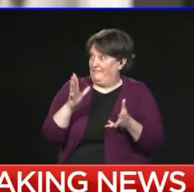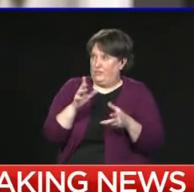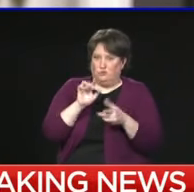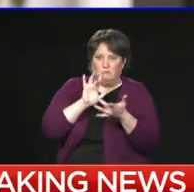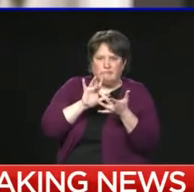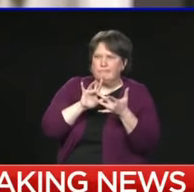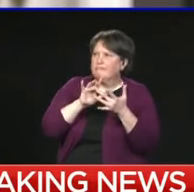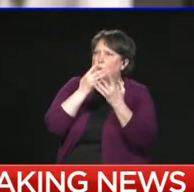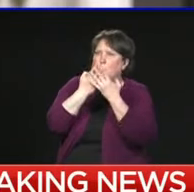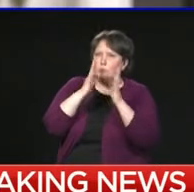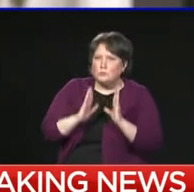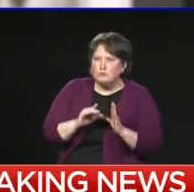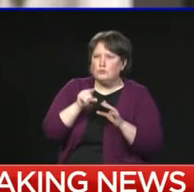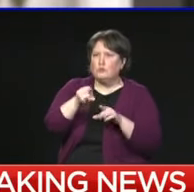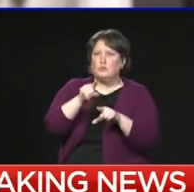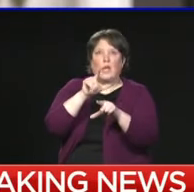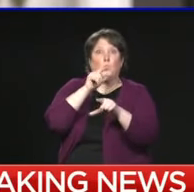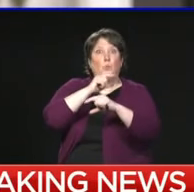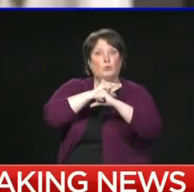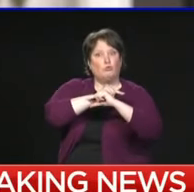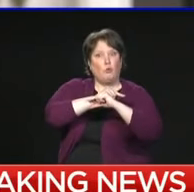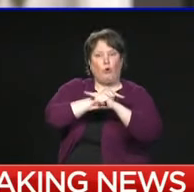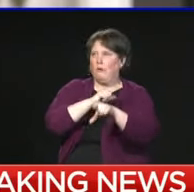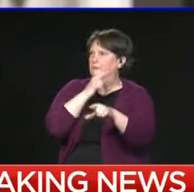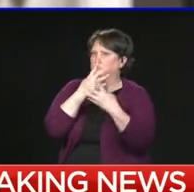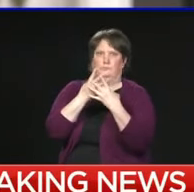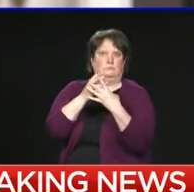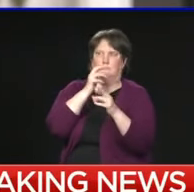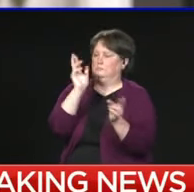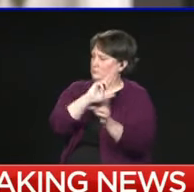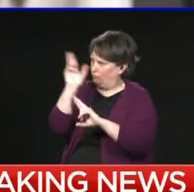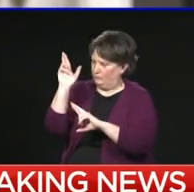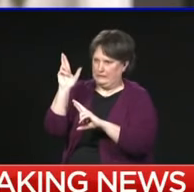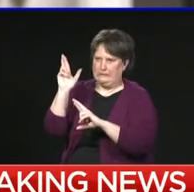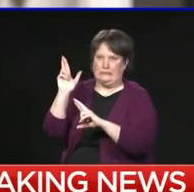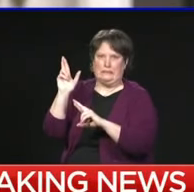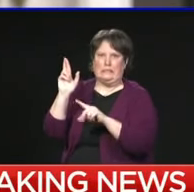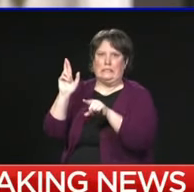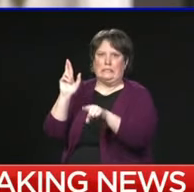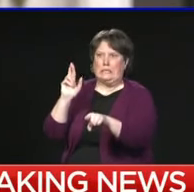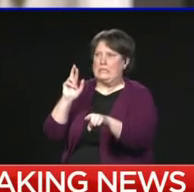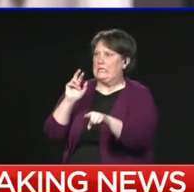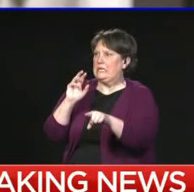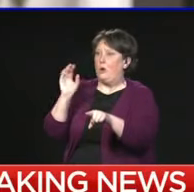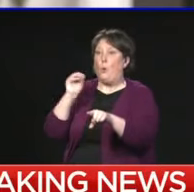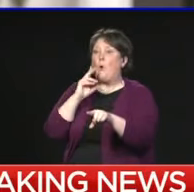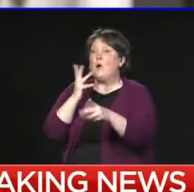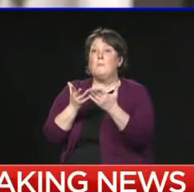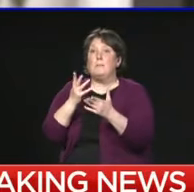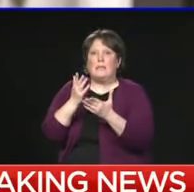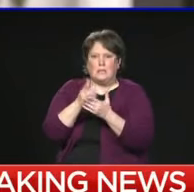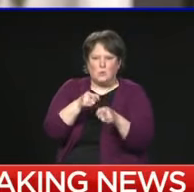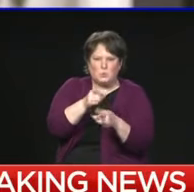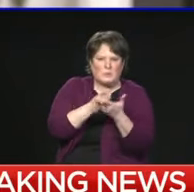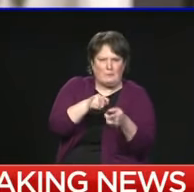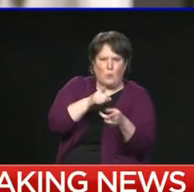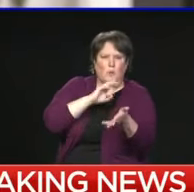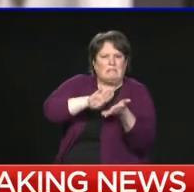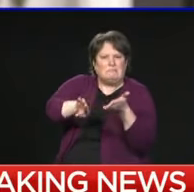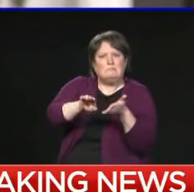and guards who have said that prisons are not ready, that their release is not being contemplated, that there's not enough soap, that